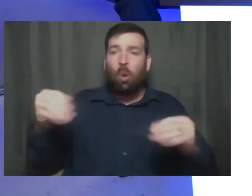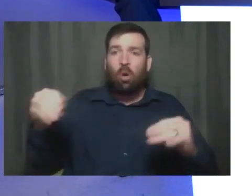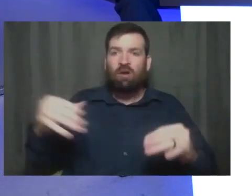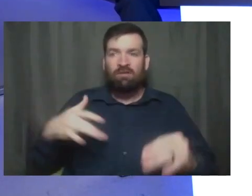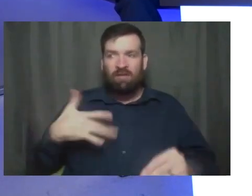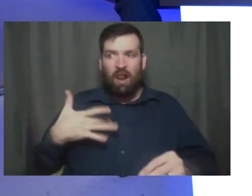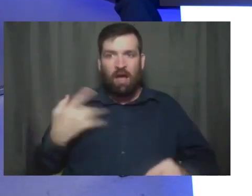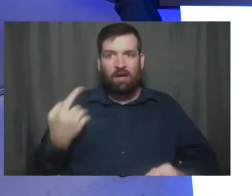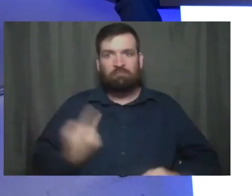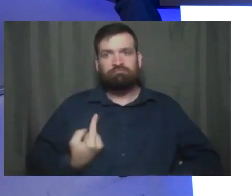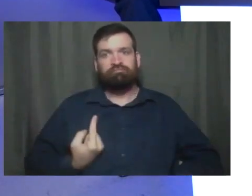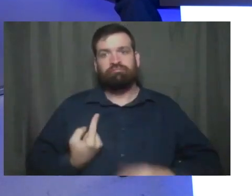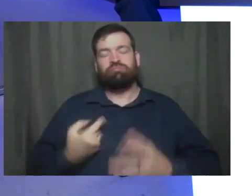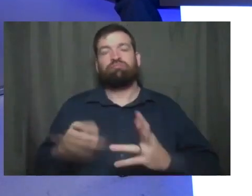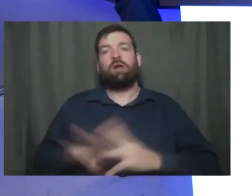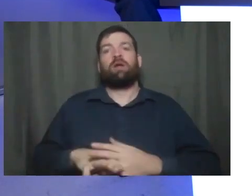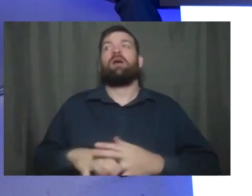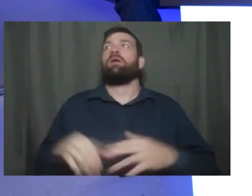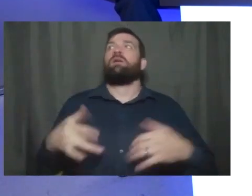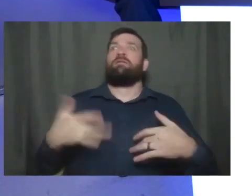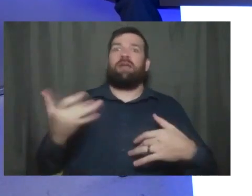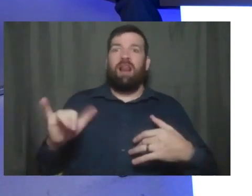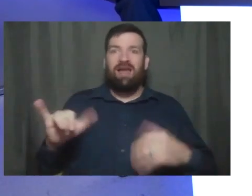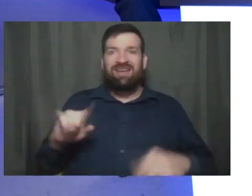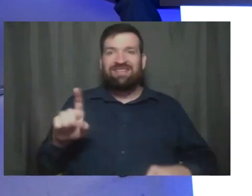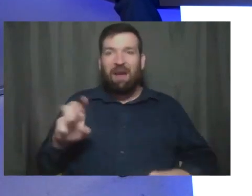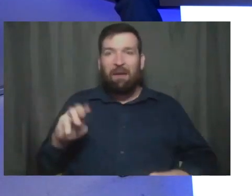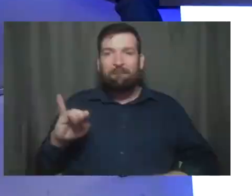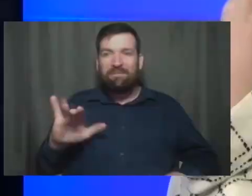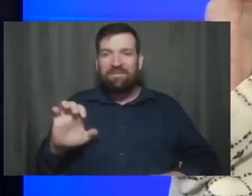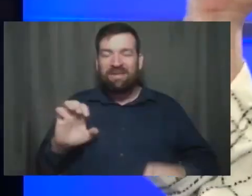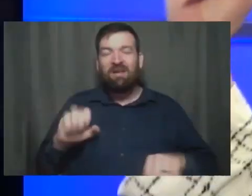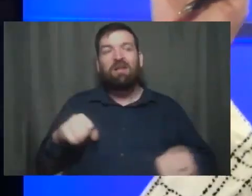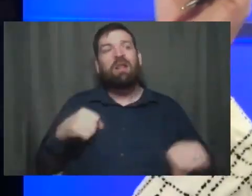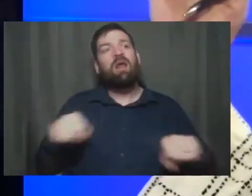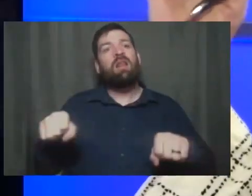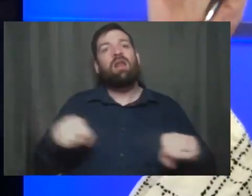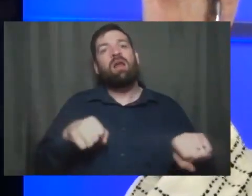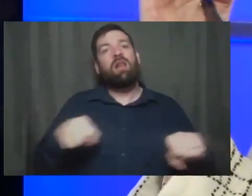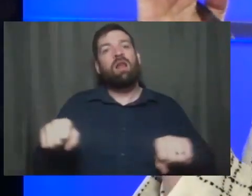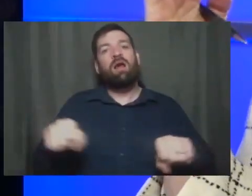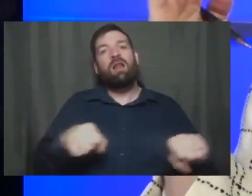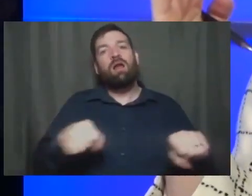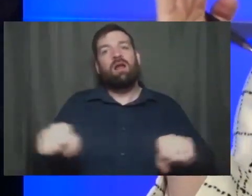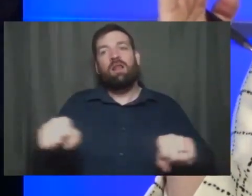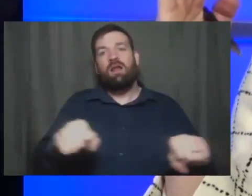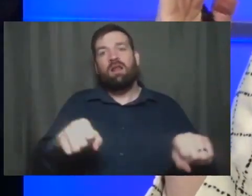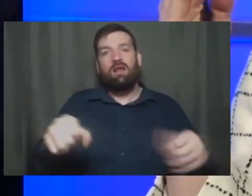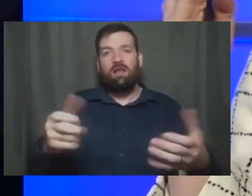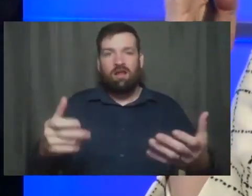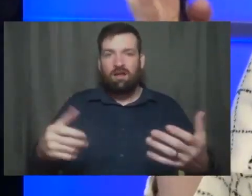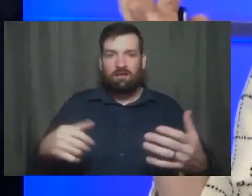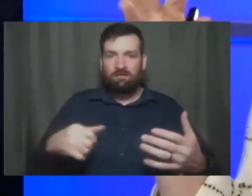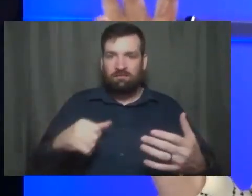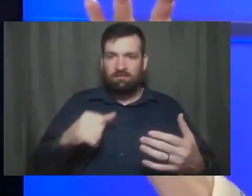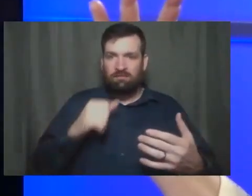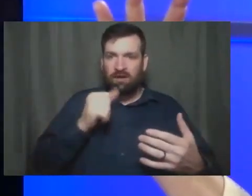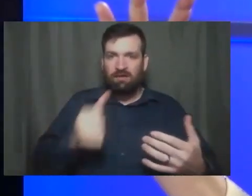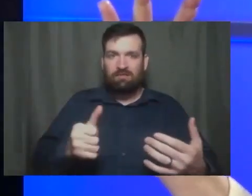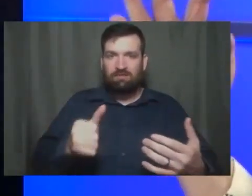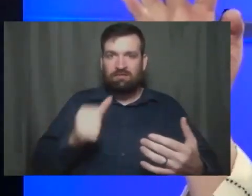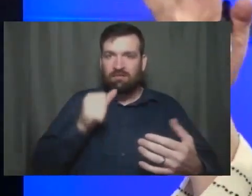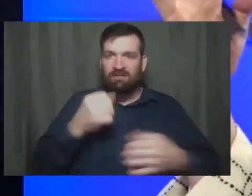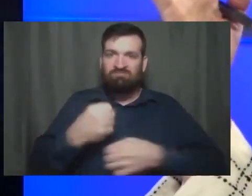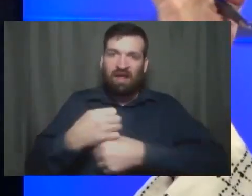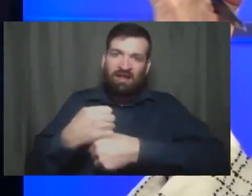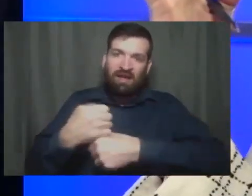going to the grocery store just like a zombie, walking down with my cart, just going, I'm not being yelled at from my